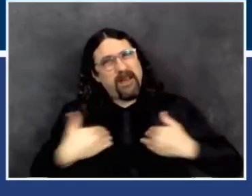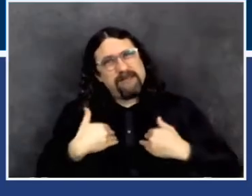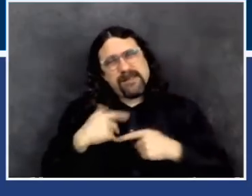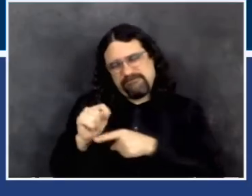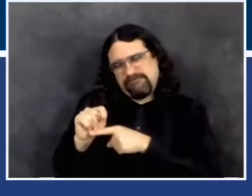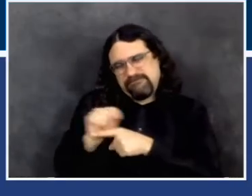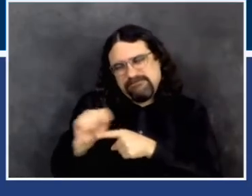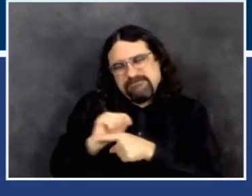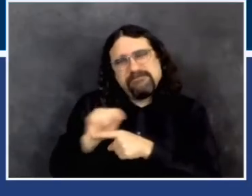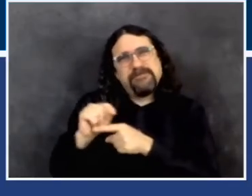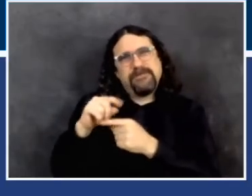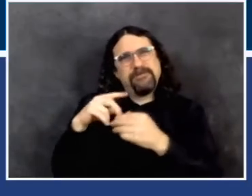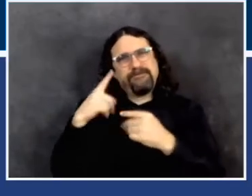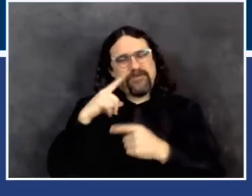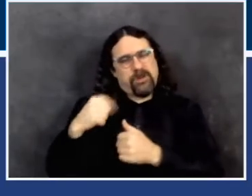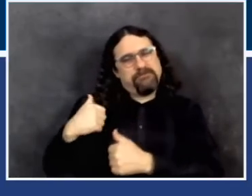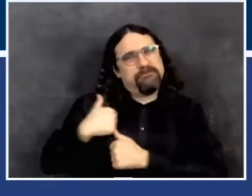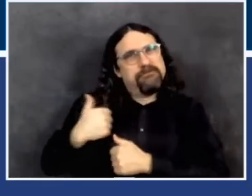public hospitals.